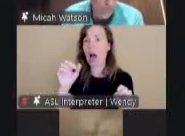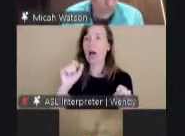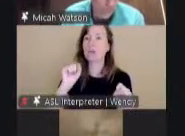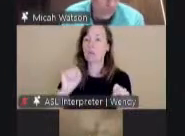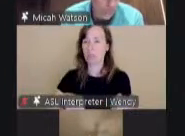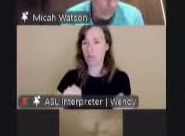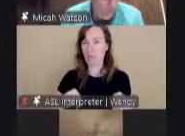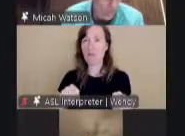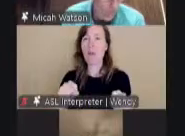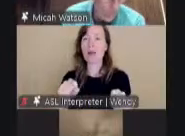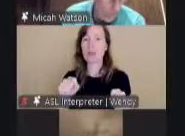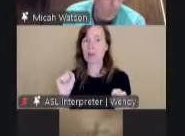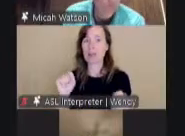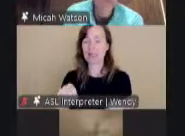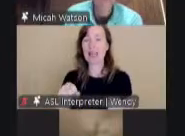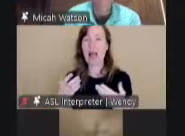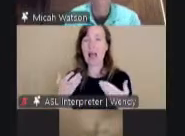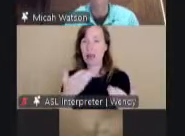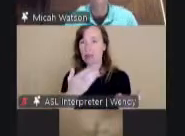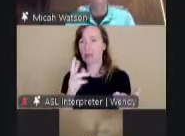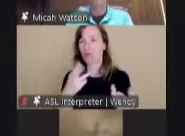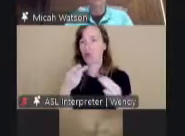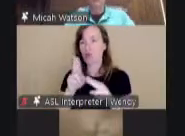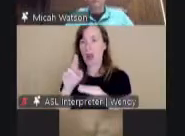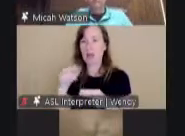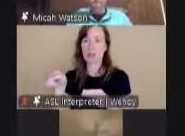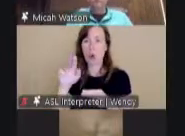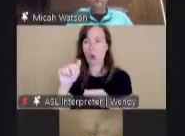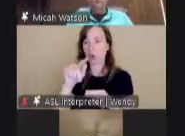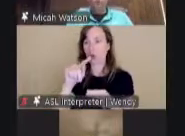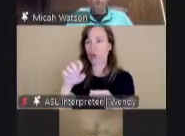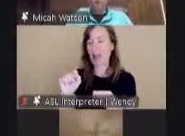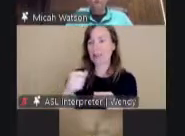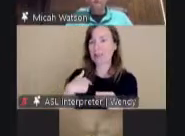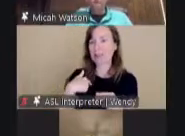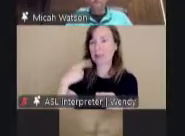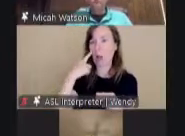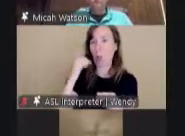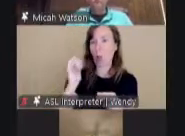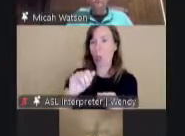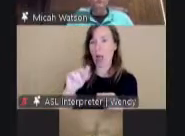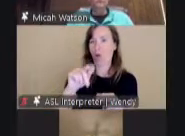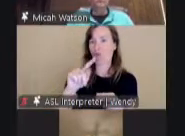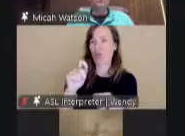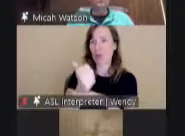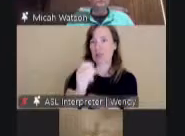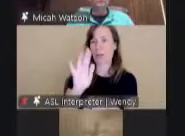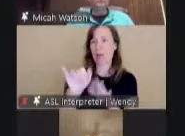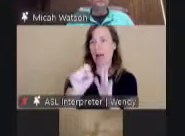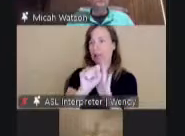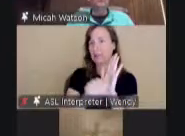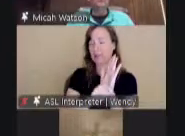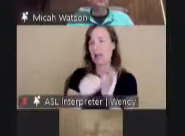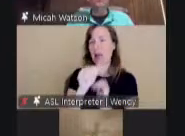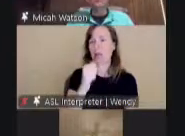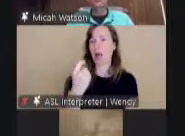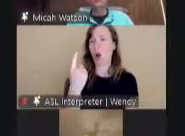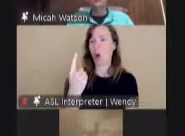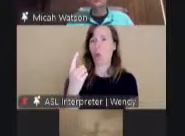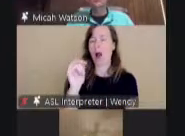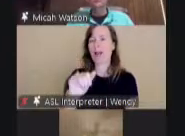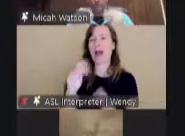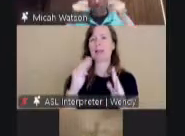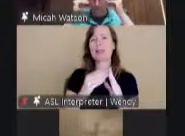possible and that we could raise it, because I thought that this was a rate that was set by the state, not a rate that the